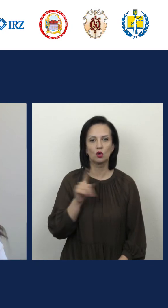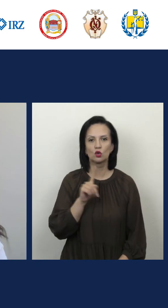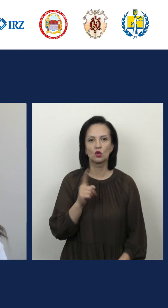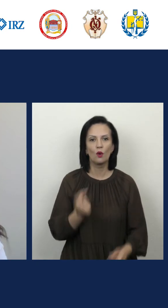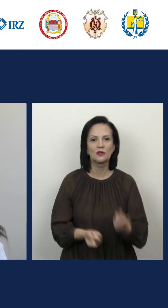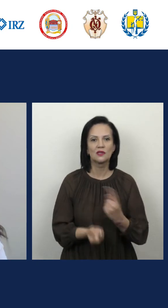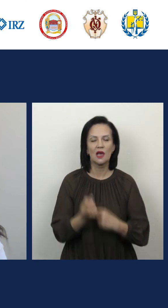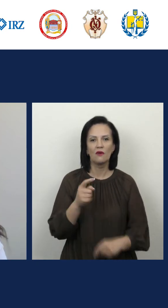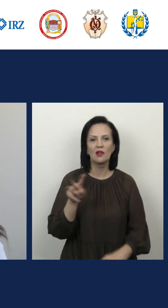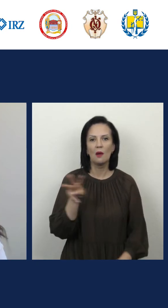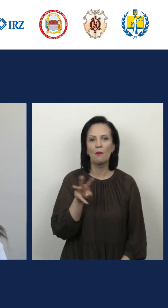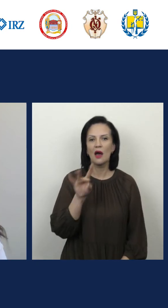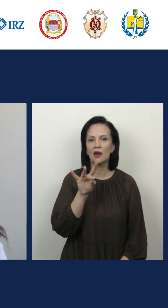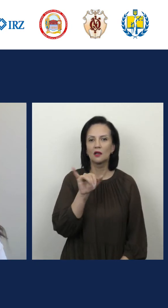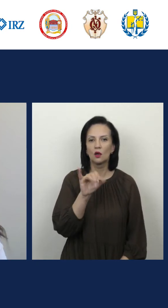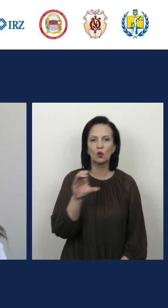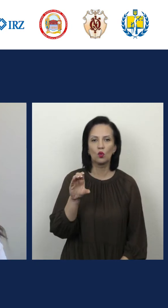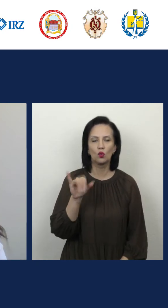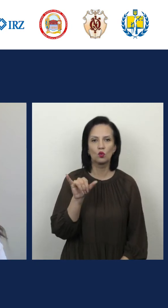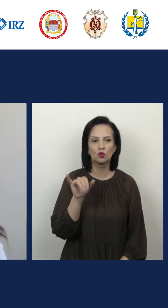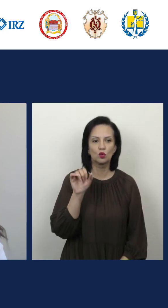Marina is back.